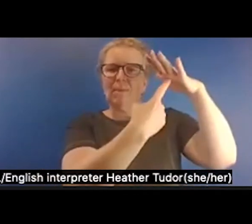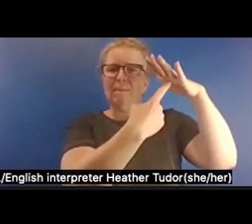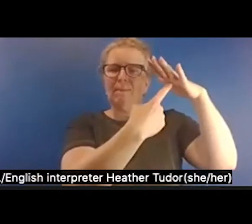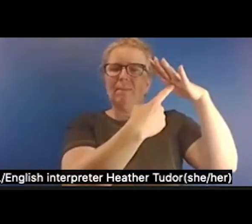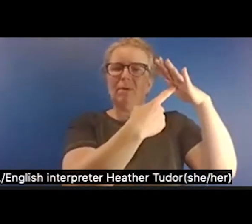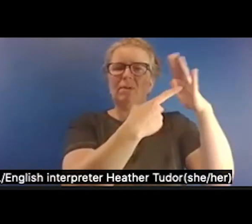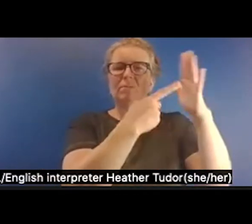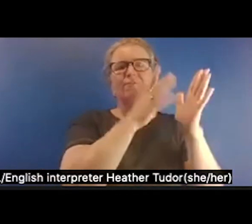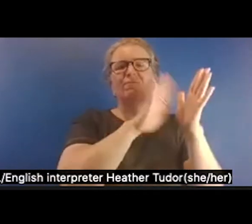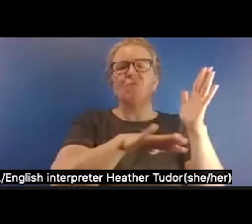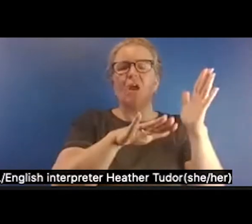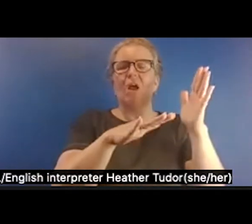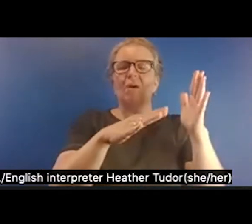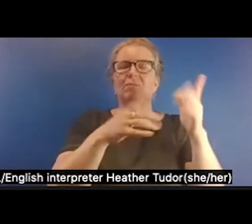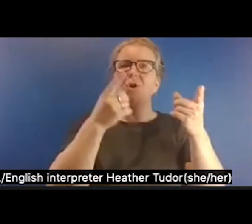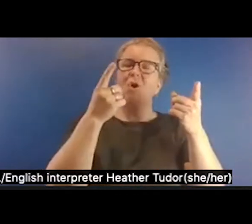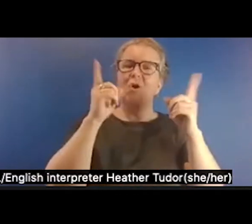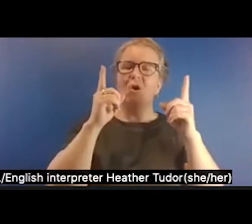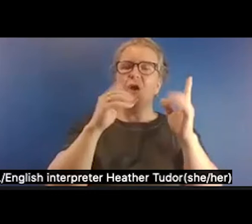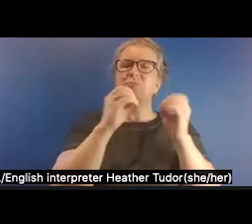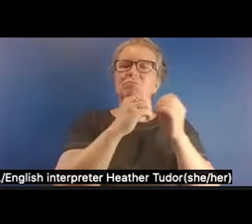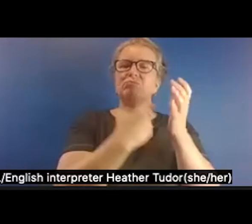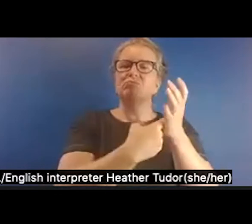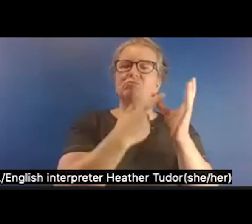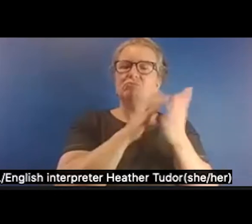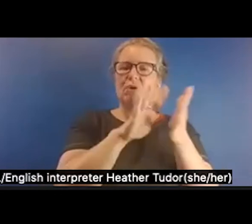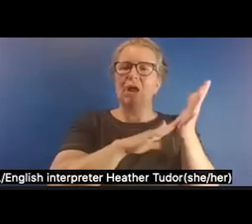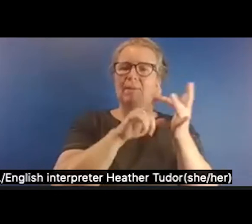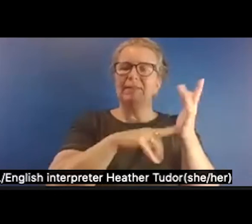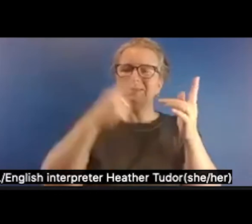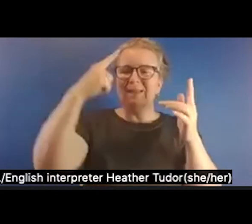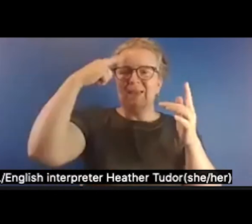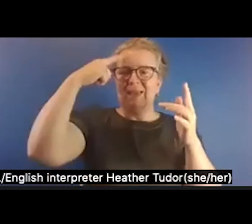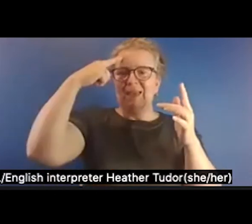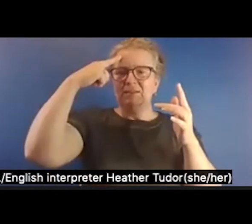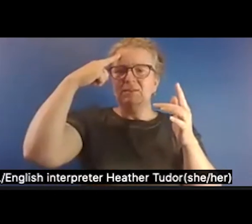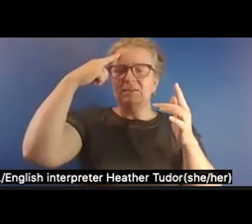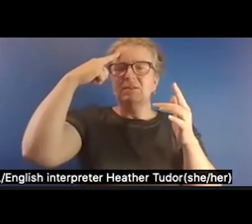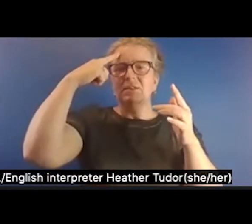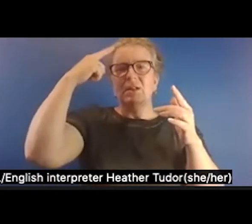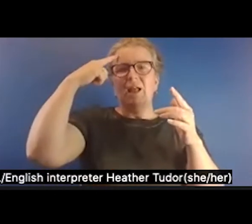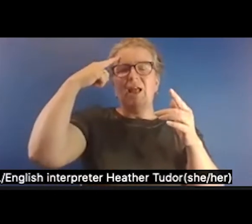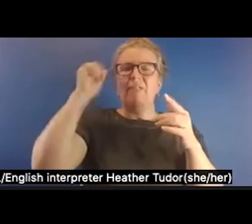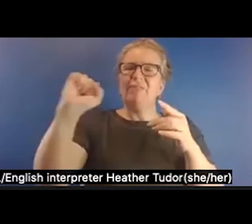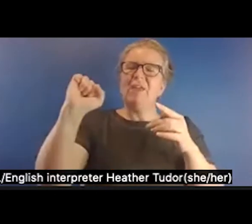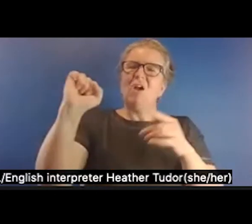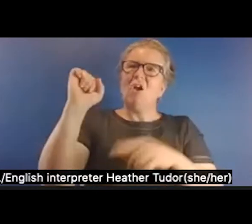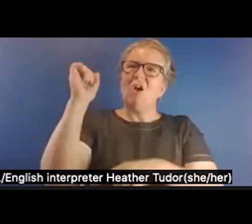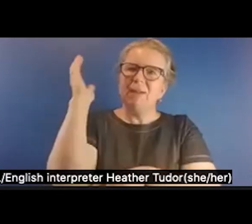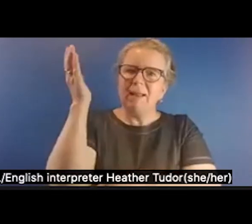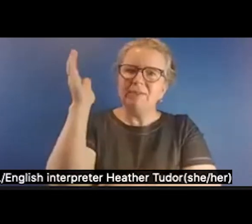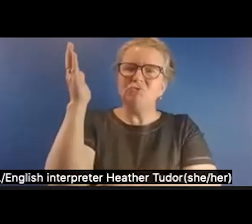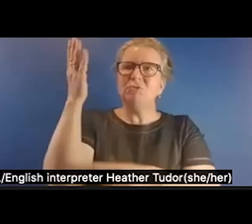Brahma's head. And these are the people who are priests, teachers, and intellectuals who had the right to